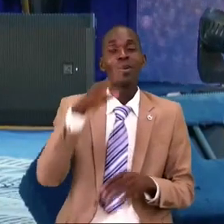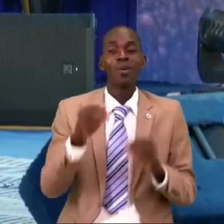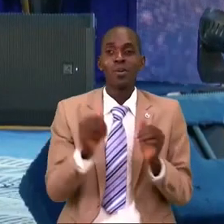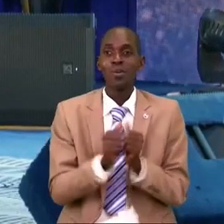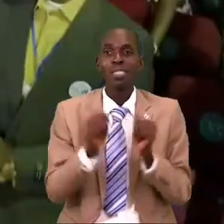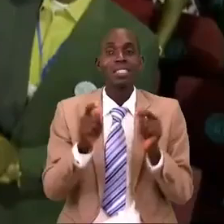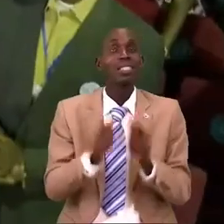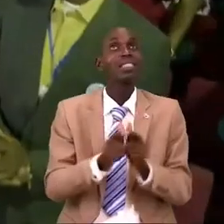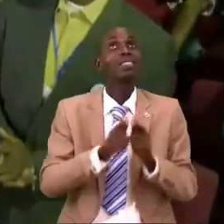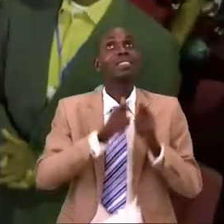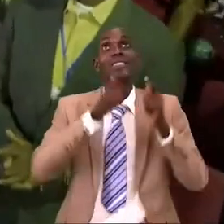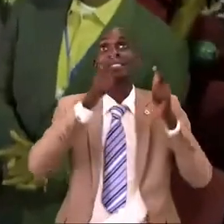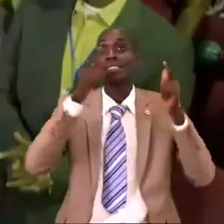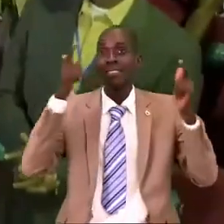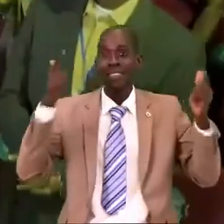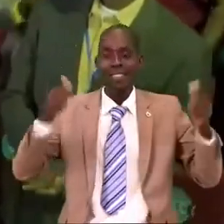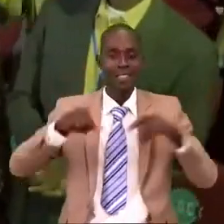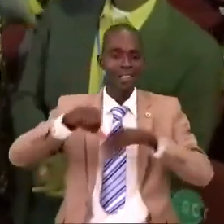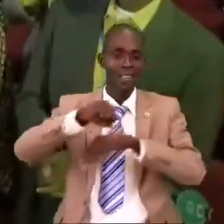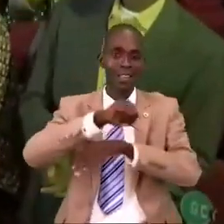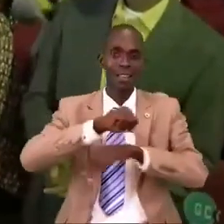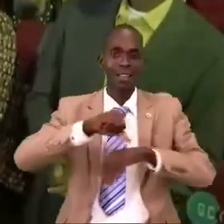Praise the Lord.